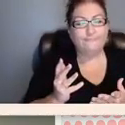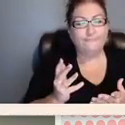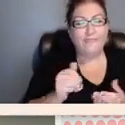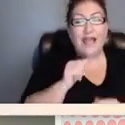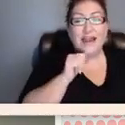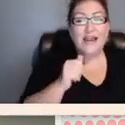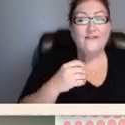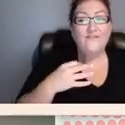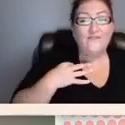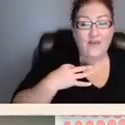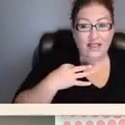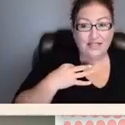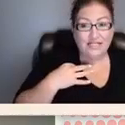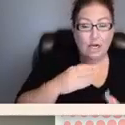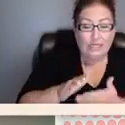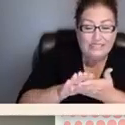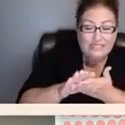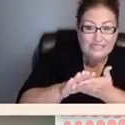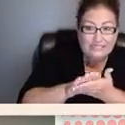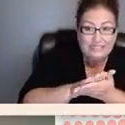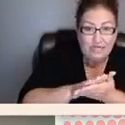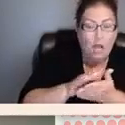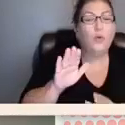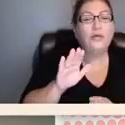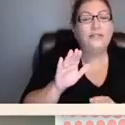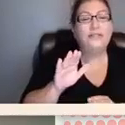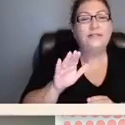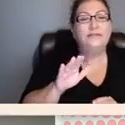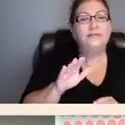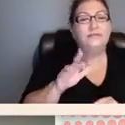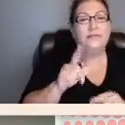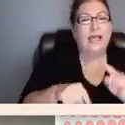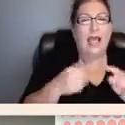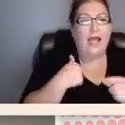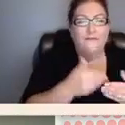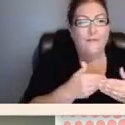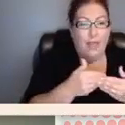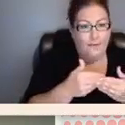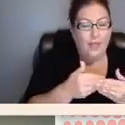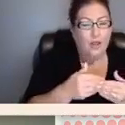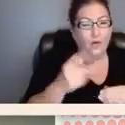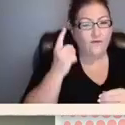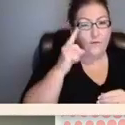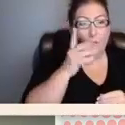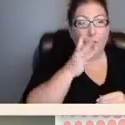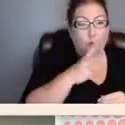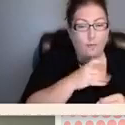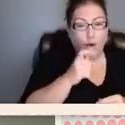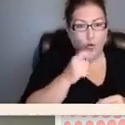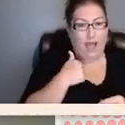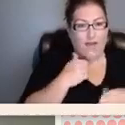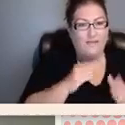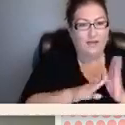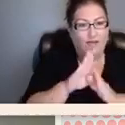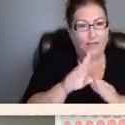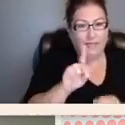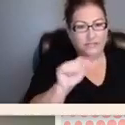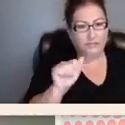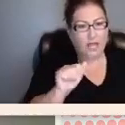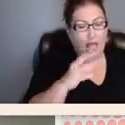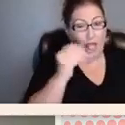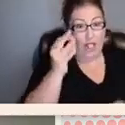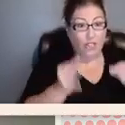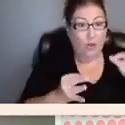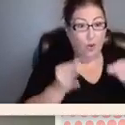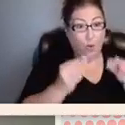involuntarily sterilize a woman with a developmental disability. And the Supreme Court said, absolutely, it's